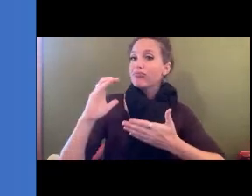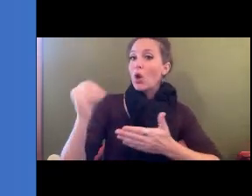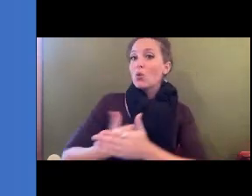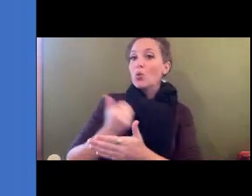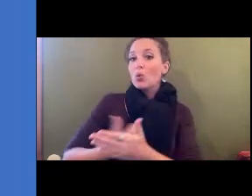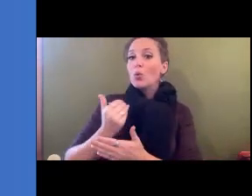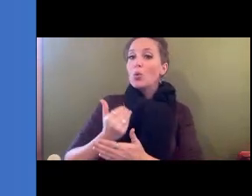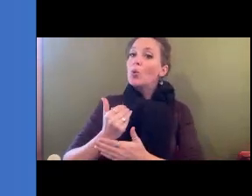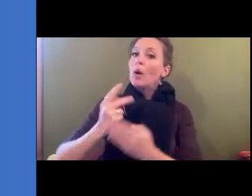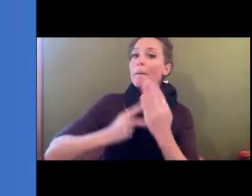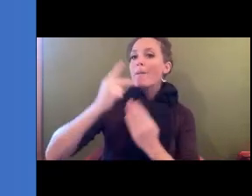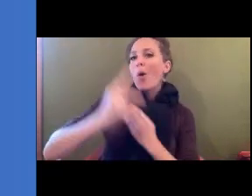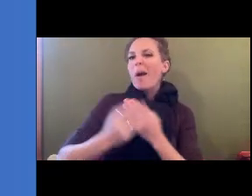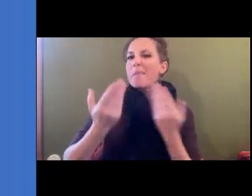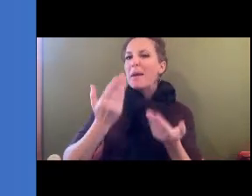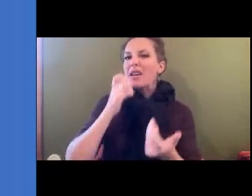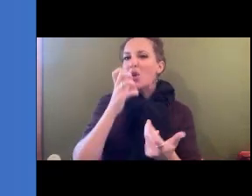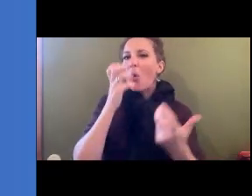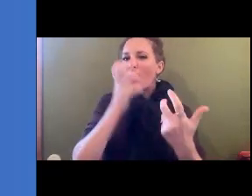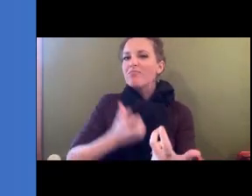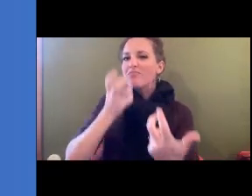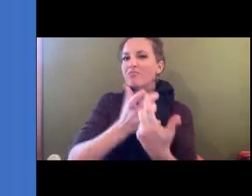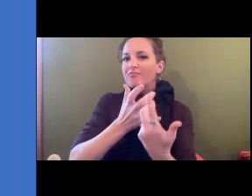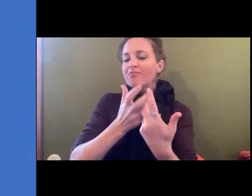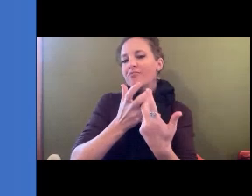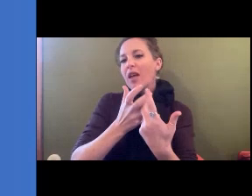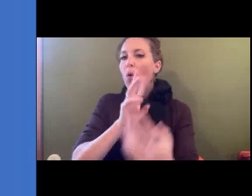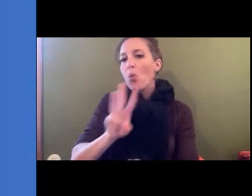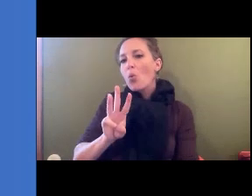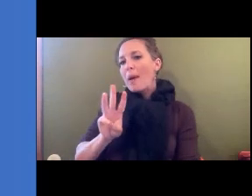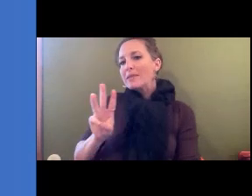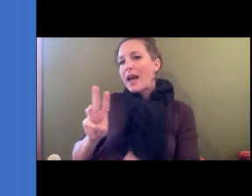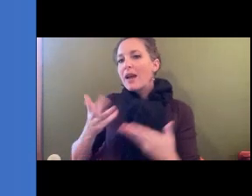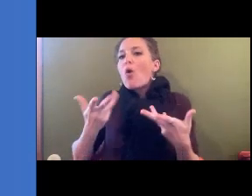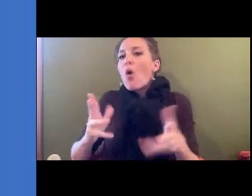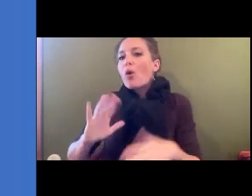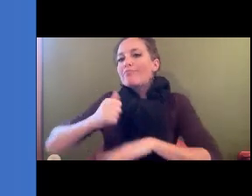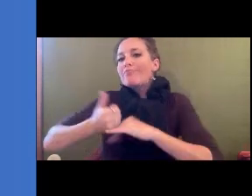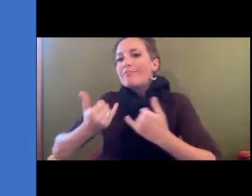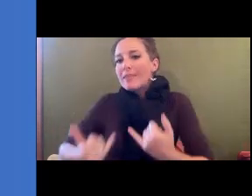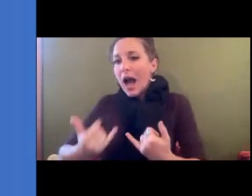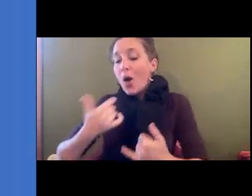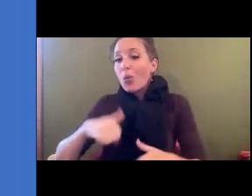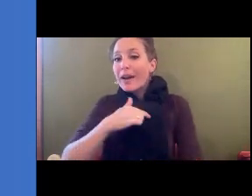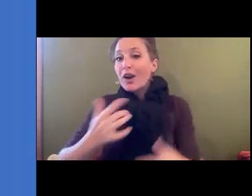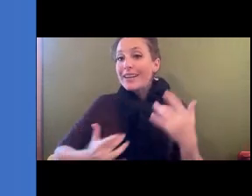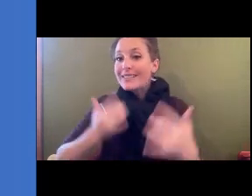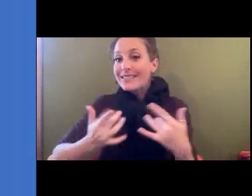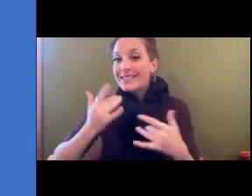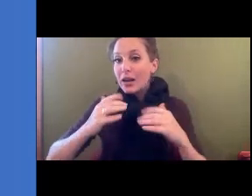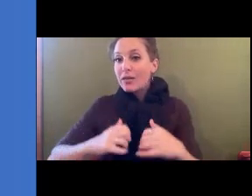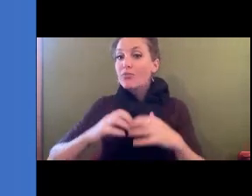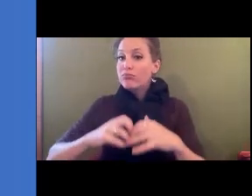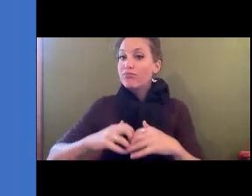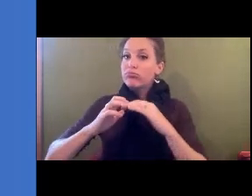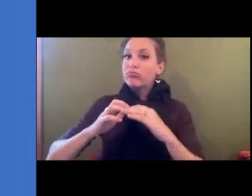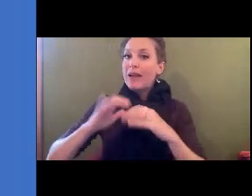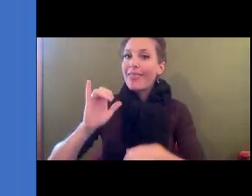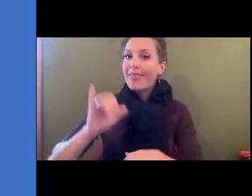currently can't quite fit into the current website. So we're excited to launch that. And within that is going to be